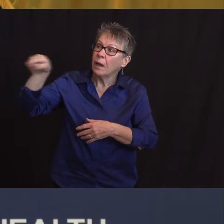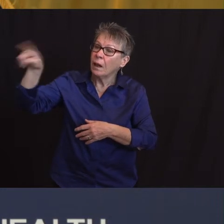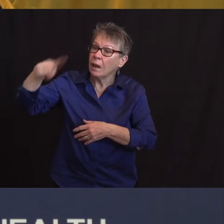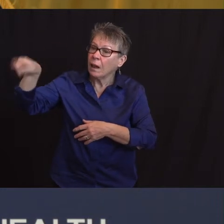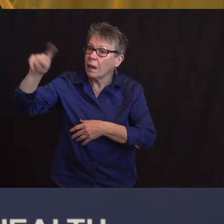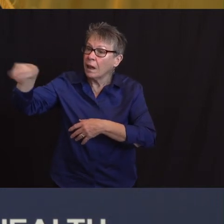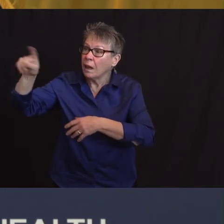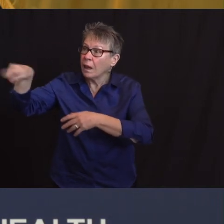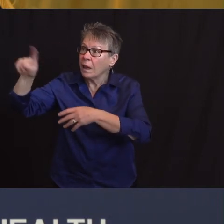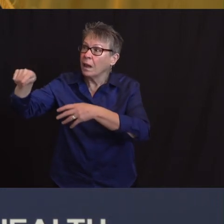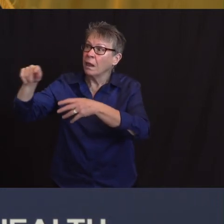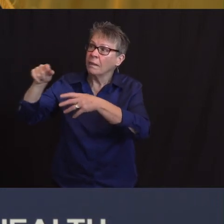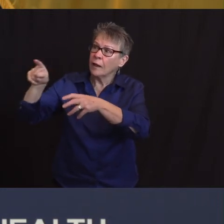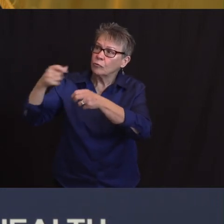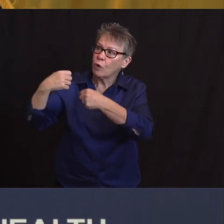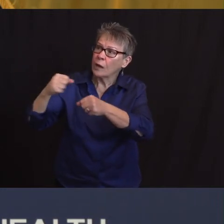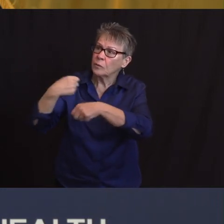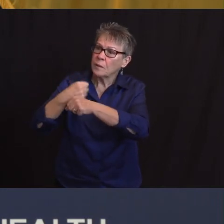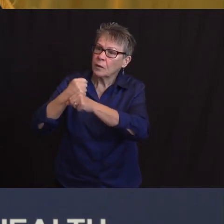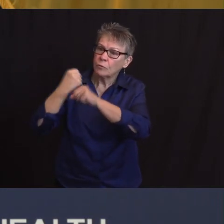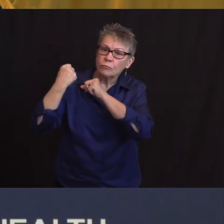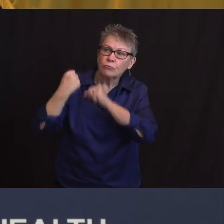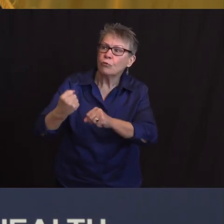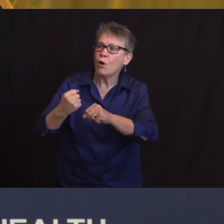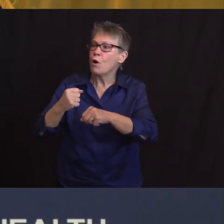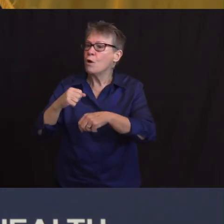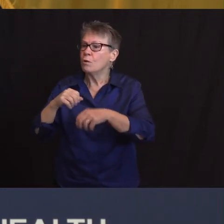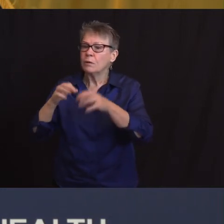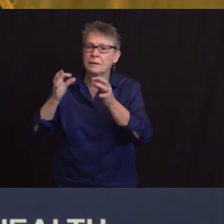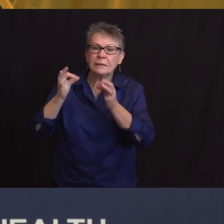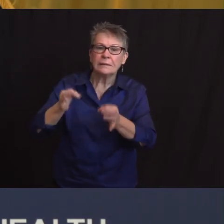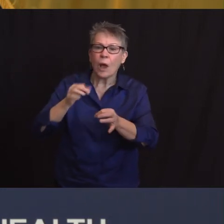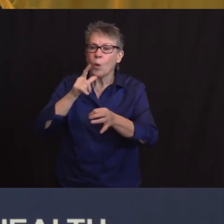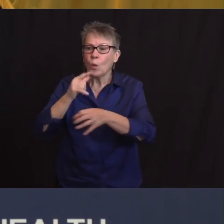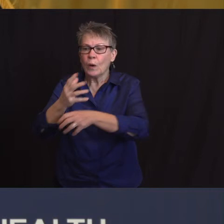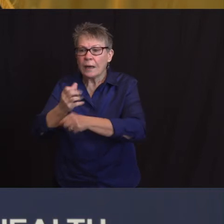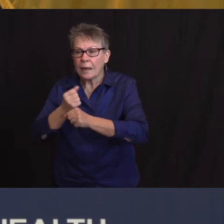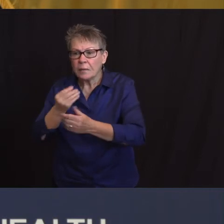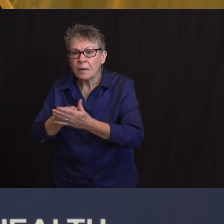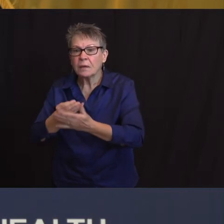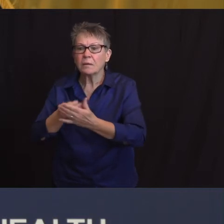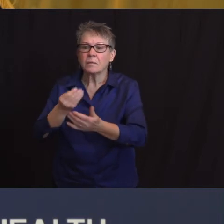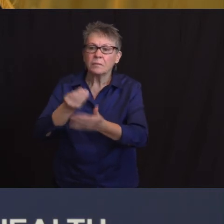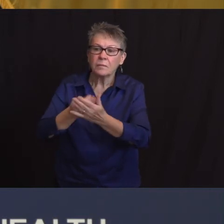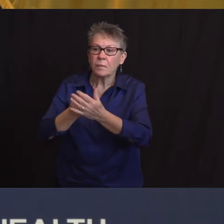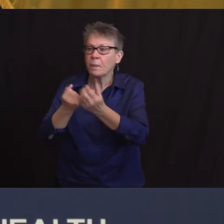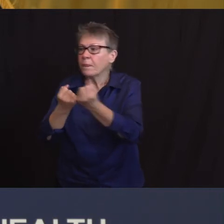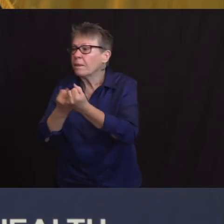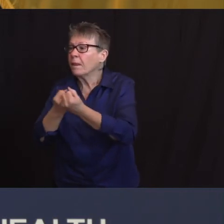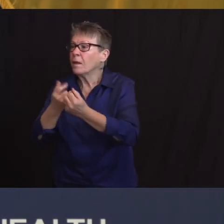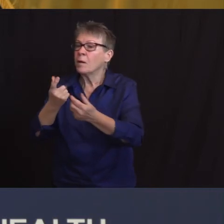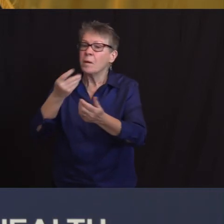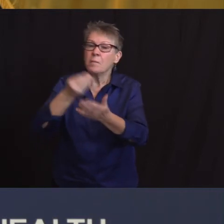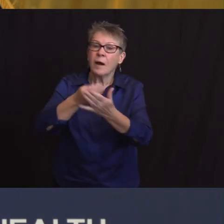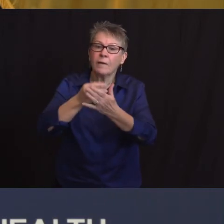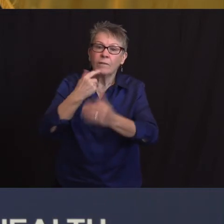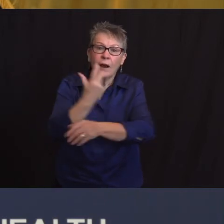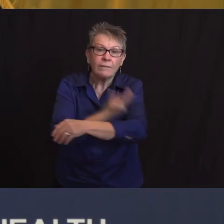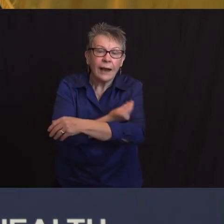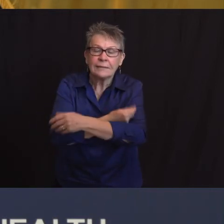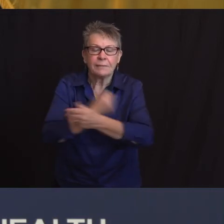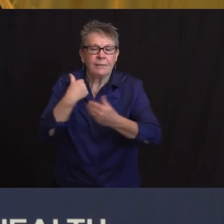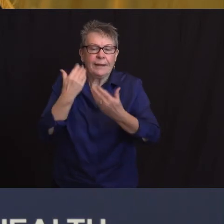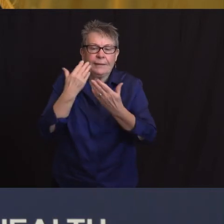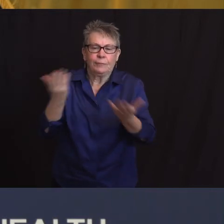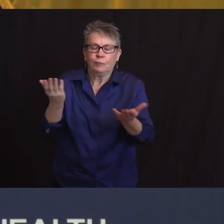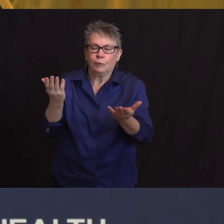Whether that's for the state, whether it's for money to support vaccinations, testing, or I think relative to families, I think it